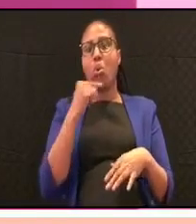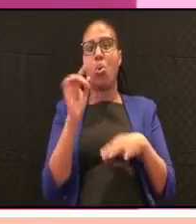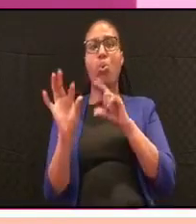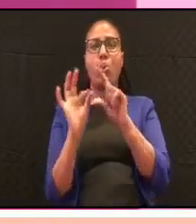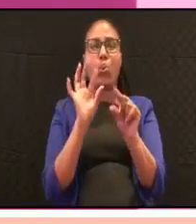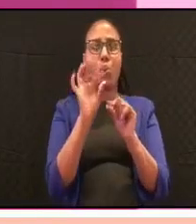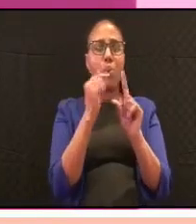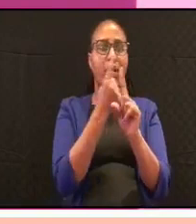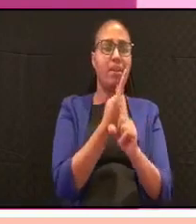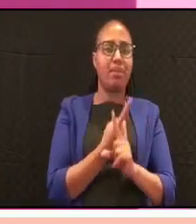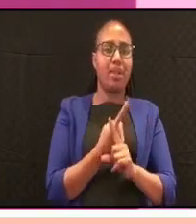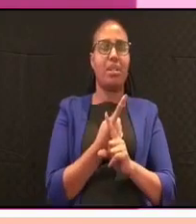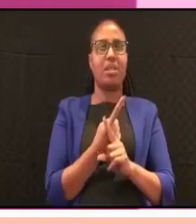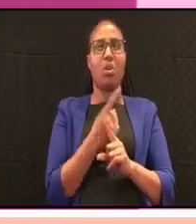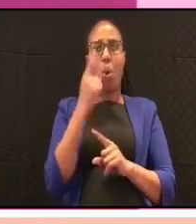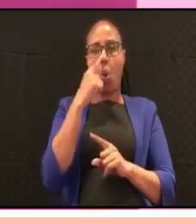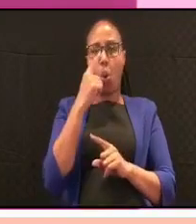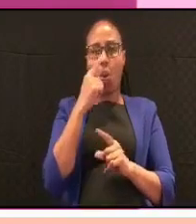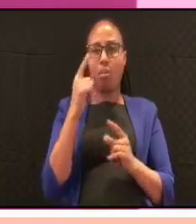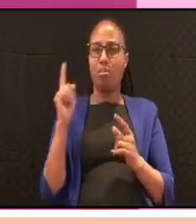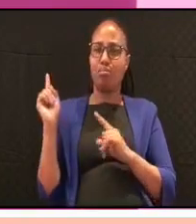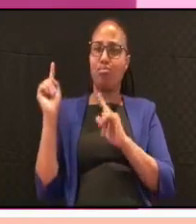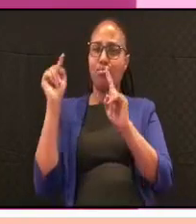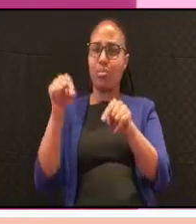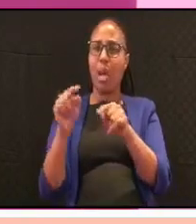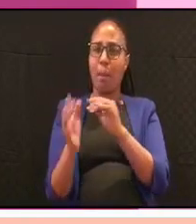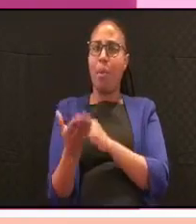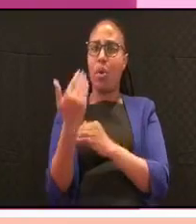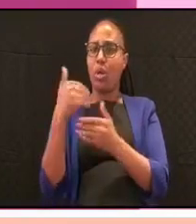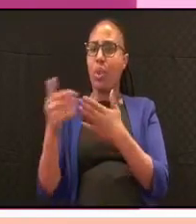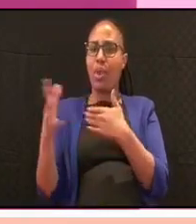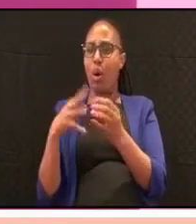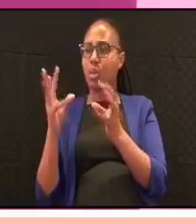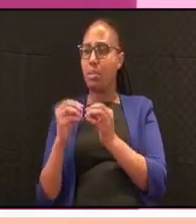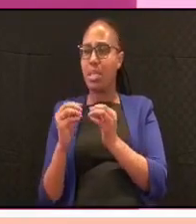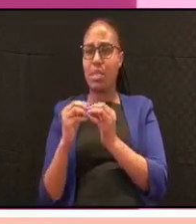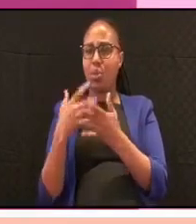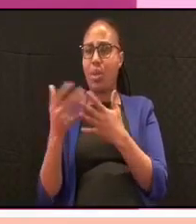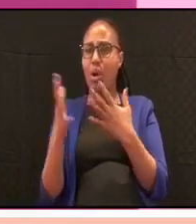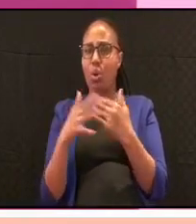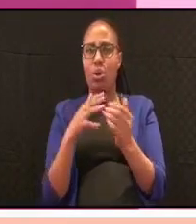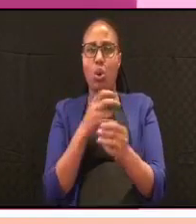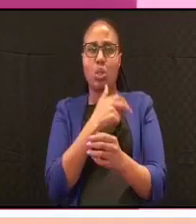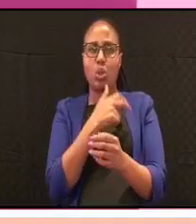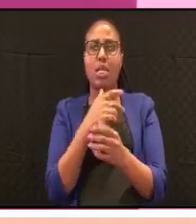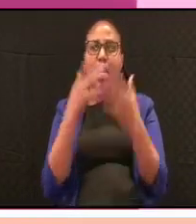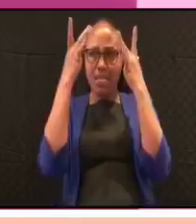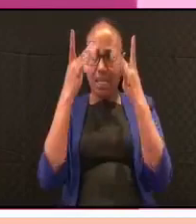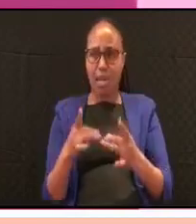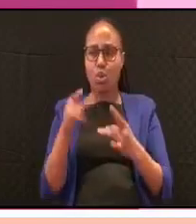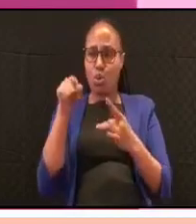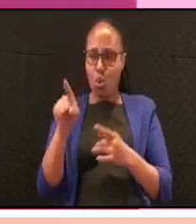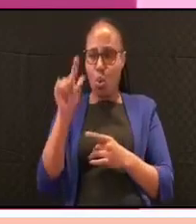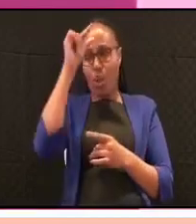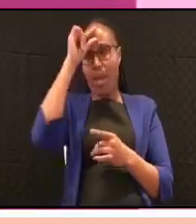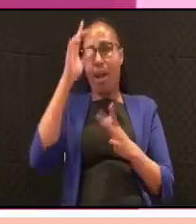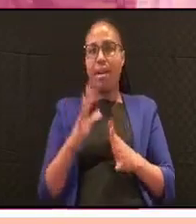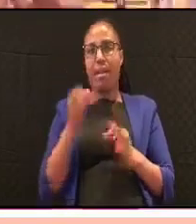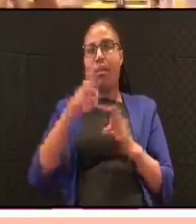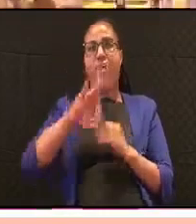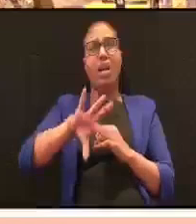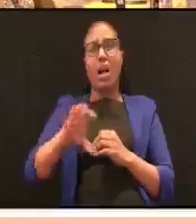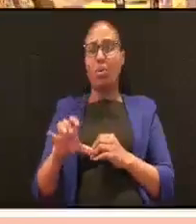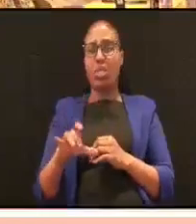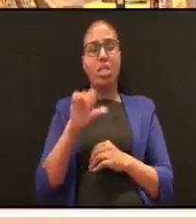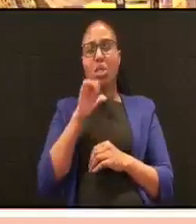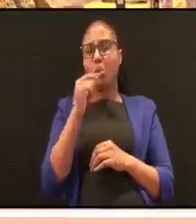in different homes and came one morning without any meeting, without any consultation, and deciding you are the governor of your county is